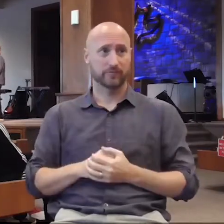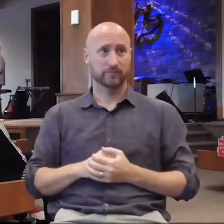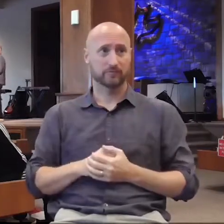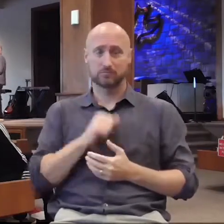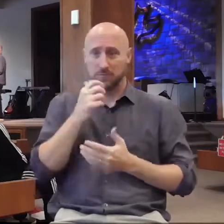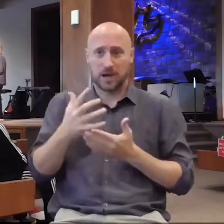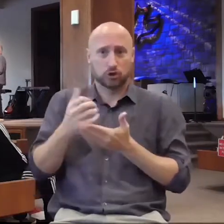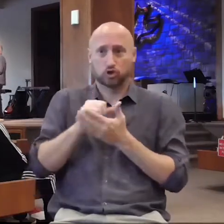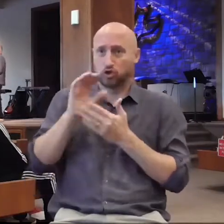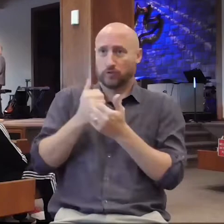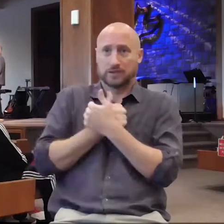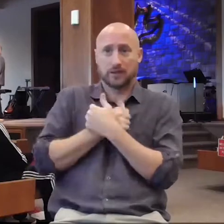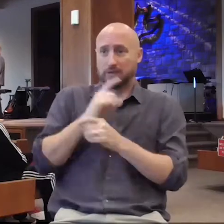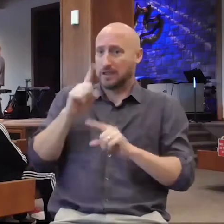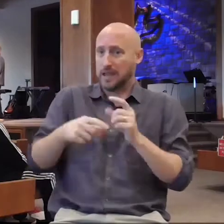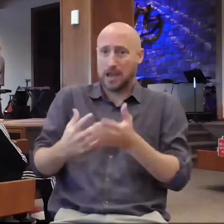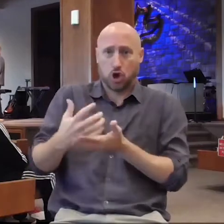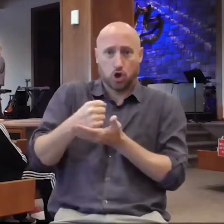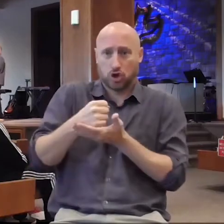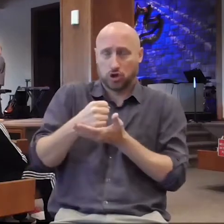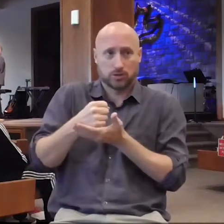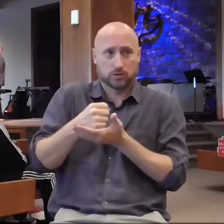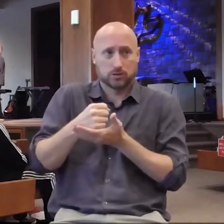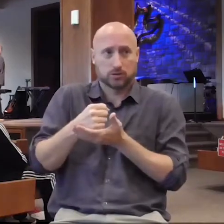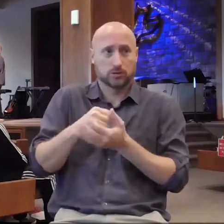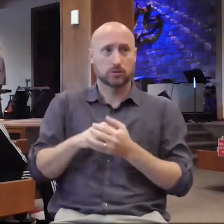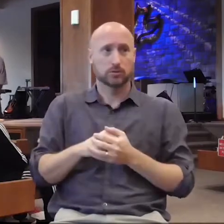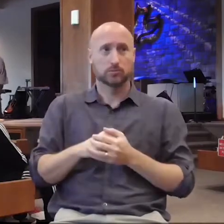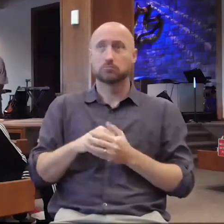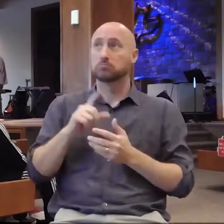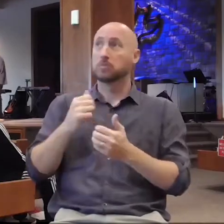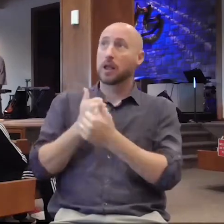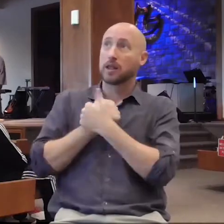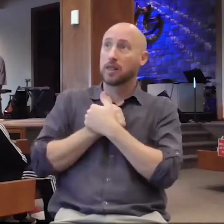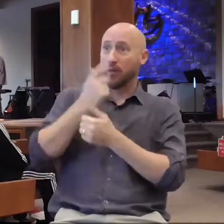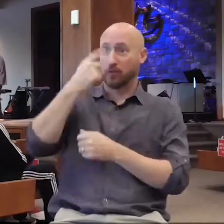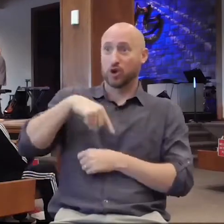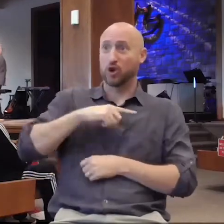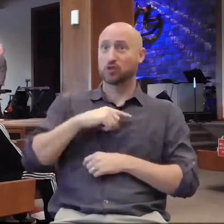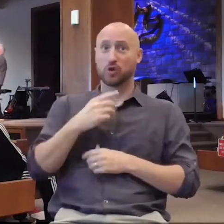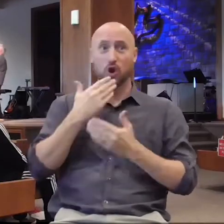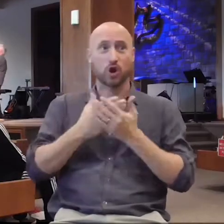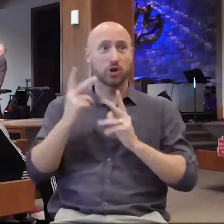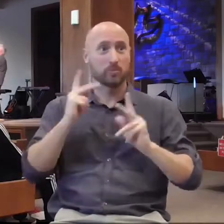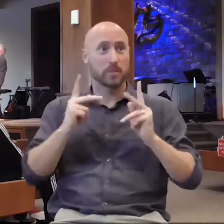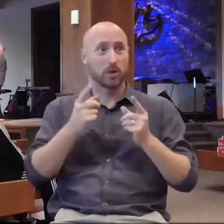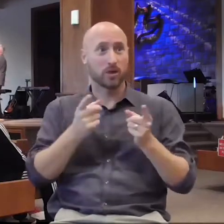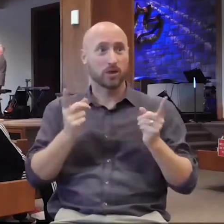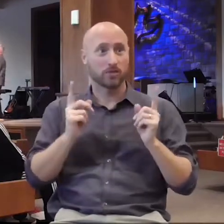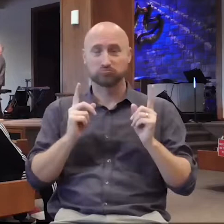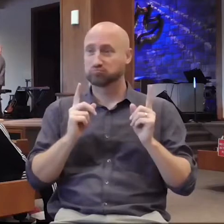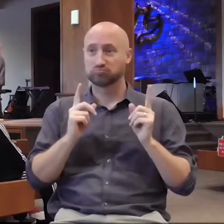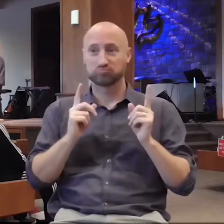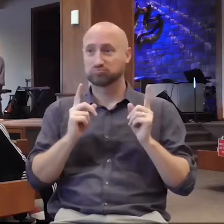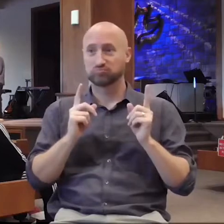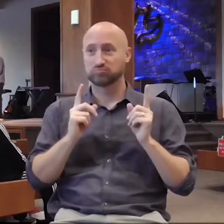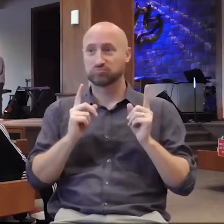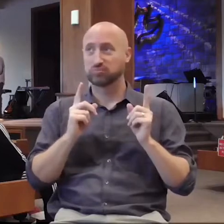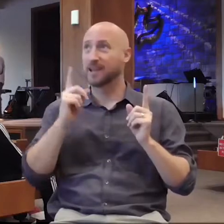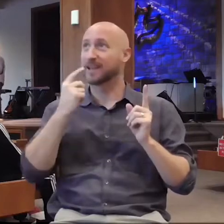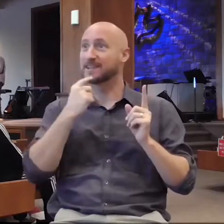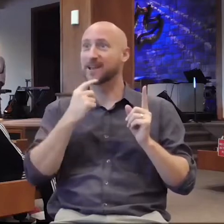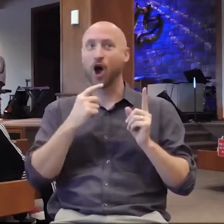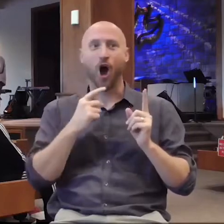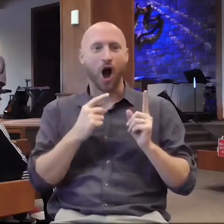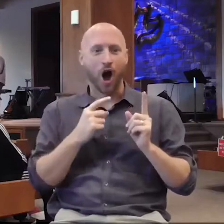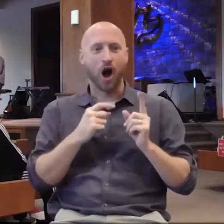his love. We can never earn his love. He doesn't love us because we're lovable. He didn't say, oh my goodness,